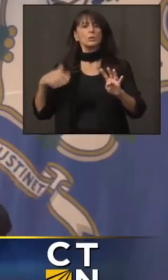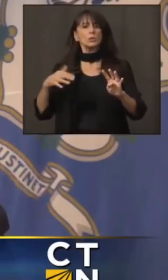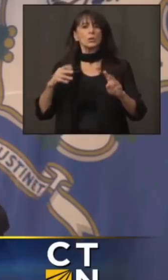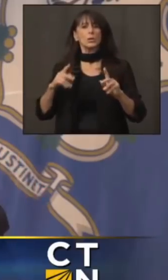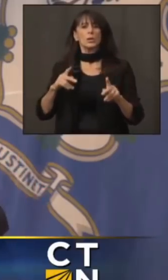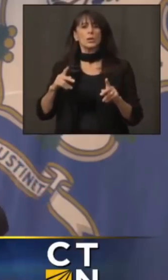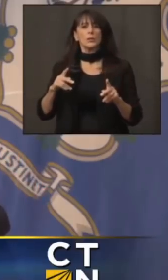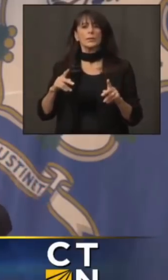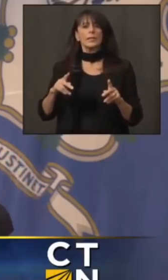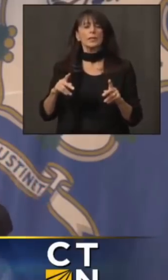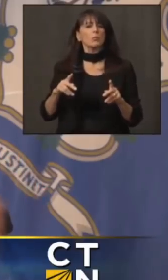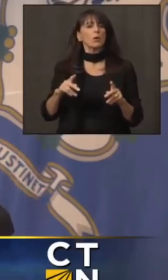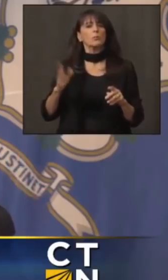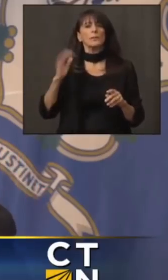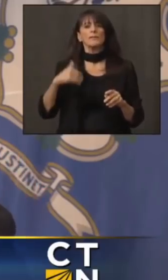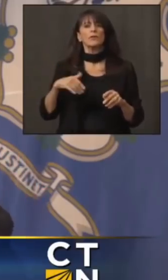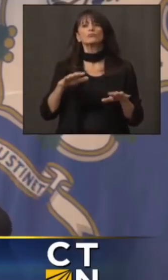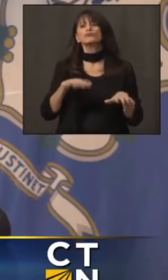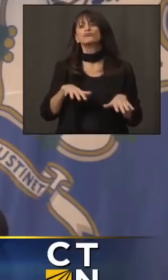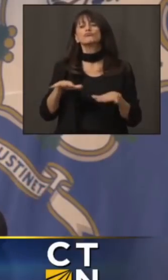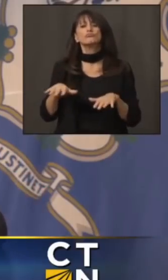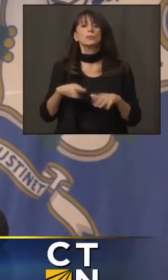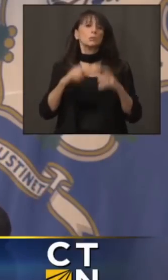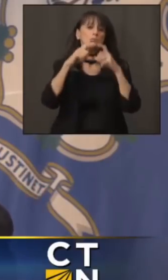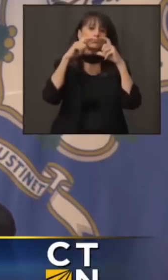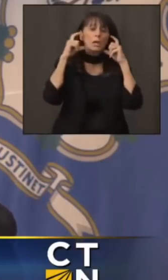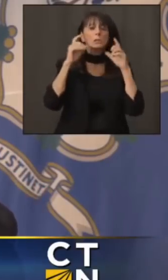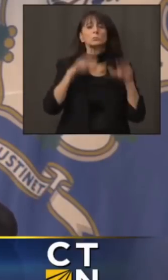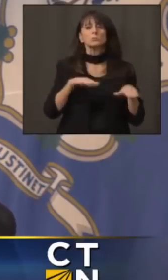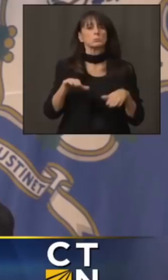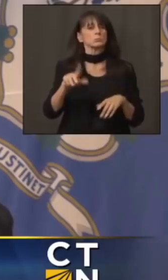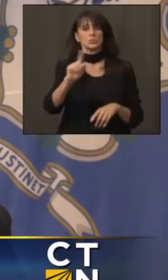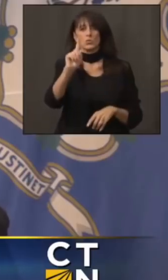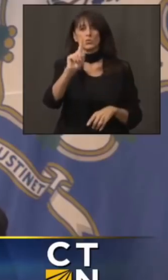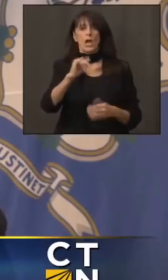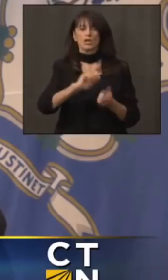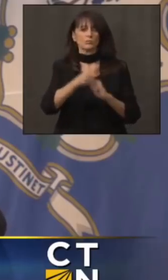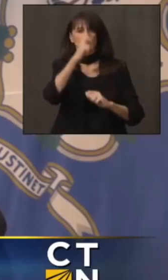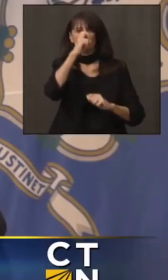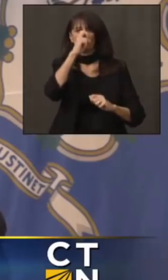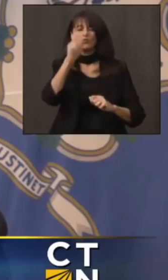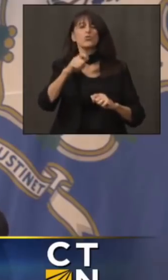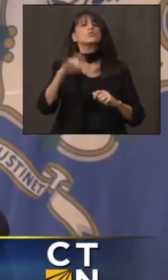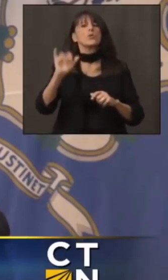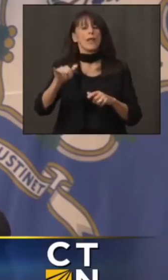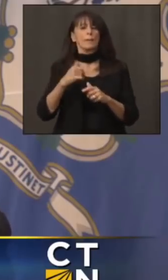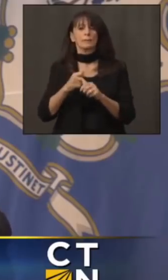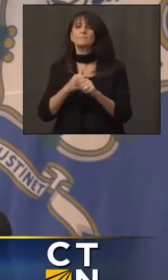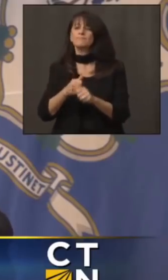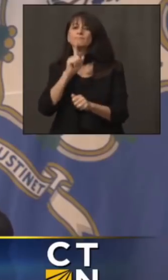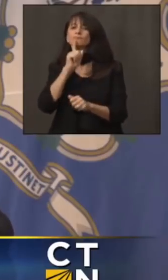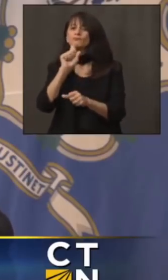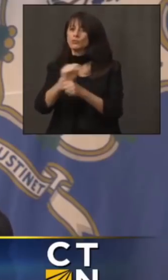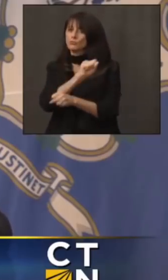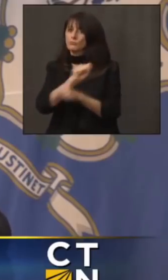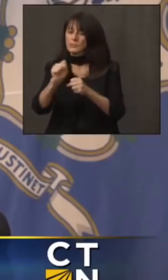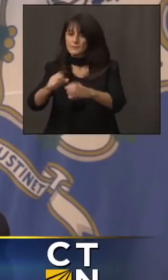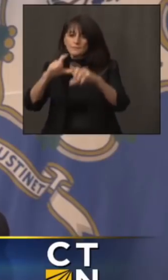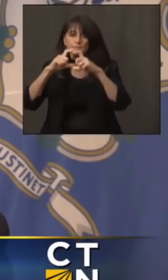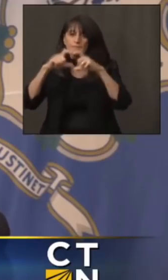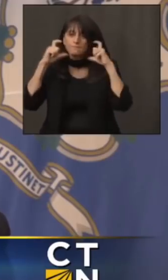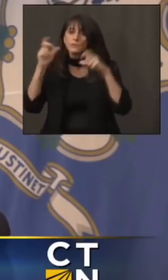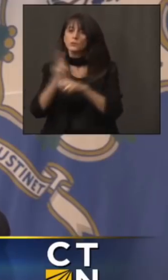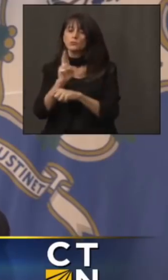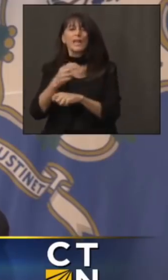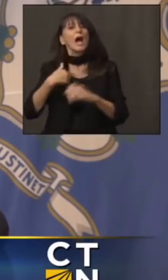little casual about testing, casual about mass, no longer, certainly not in that part of the state, not anywhere across Connecticut, I